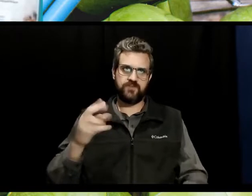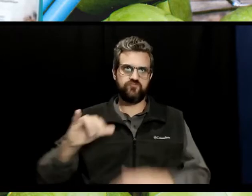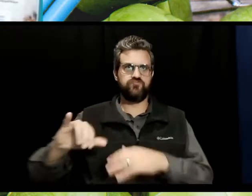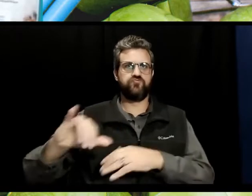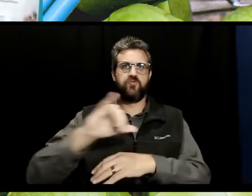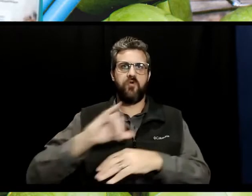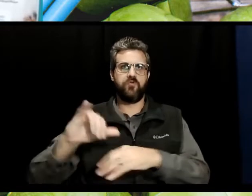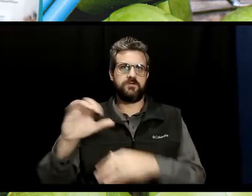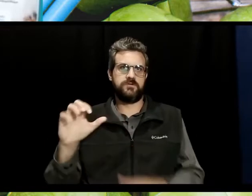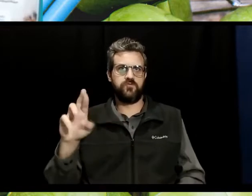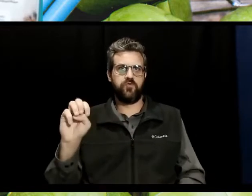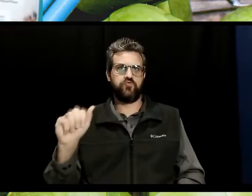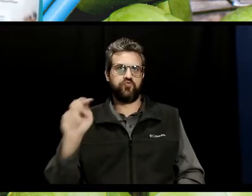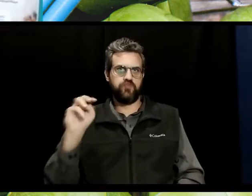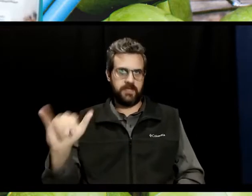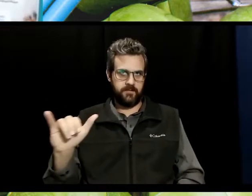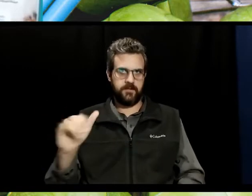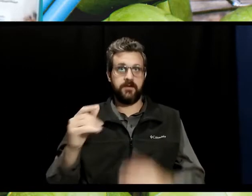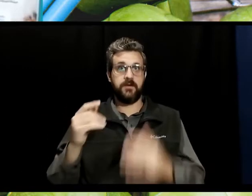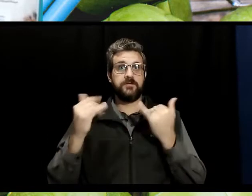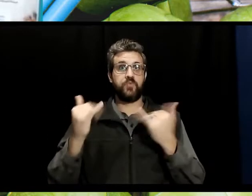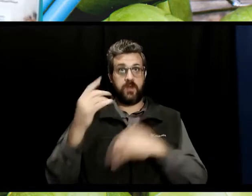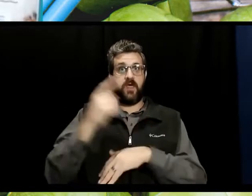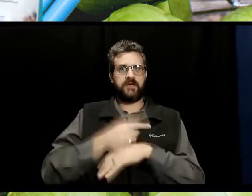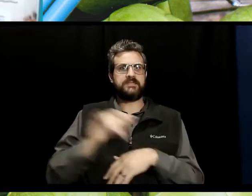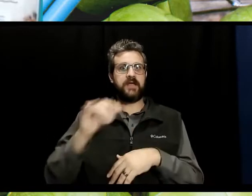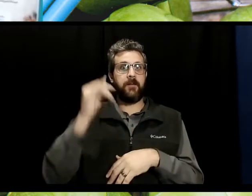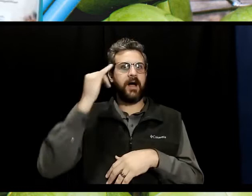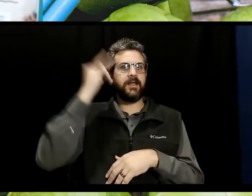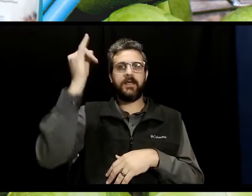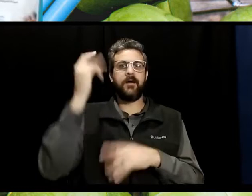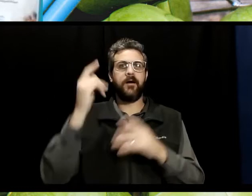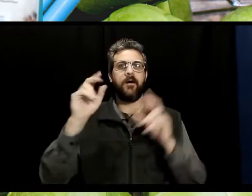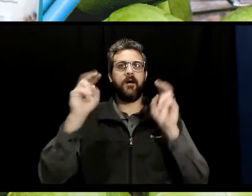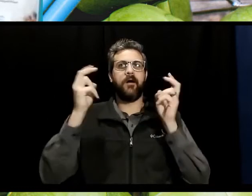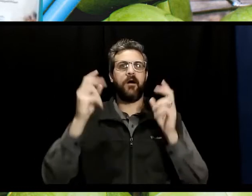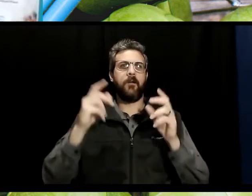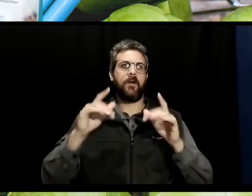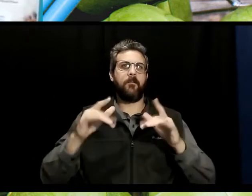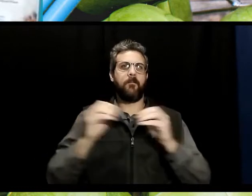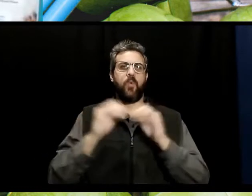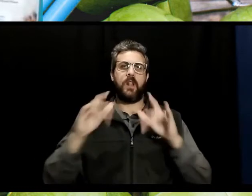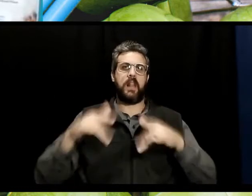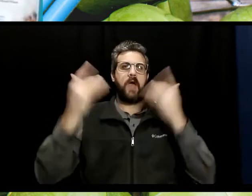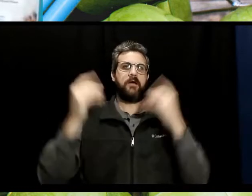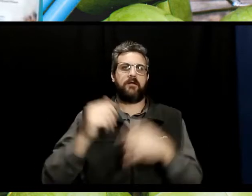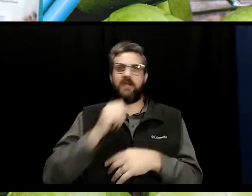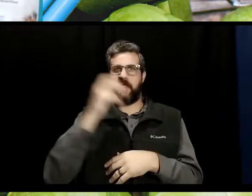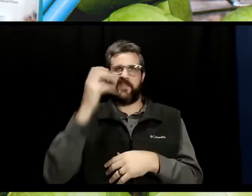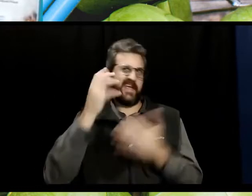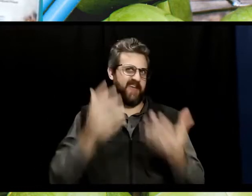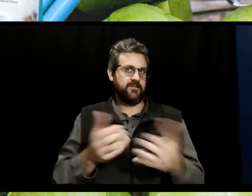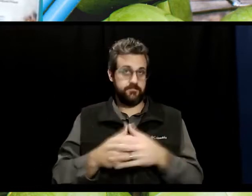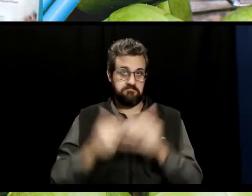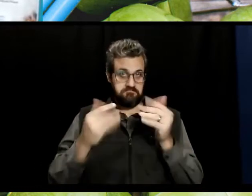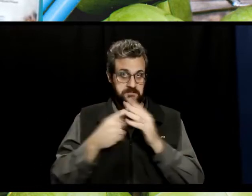going to do a lighter version of that savory dish. So we'll get started. Our